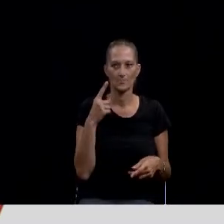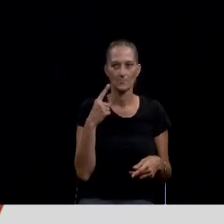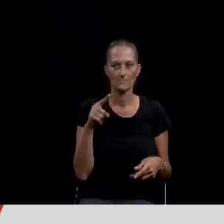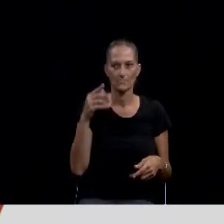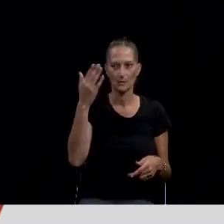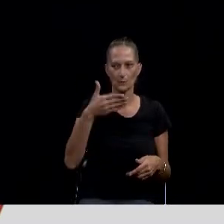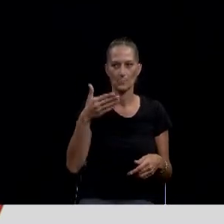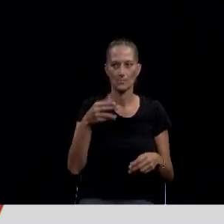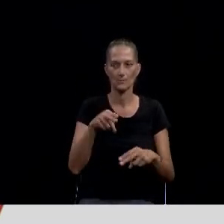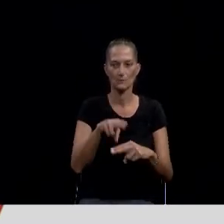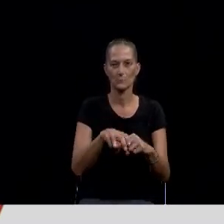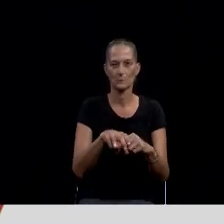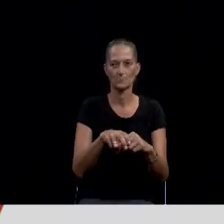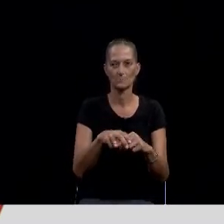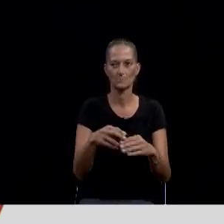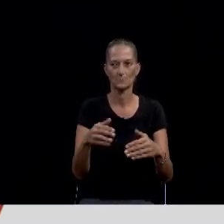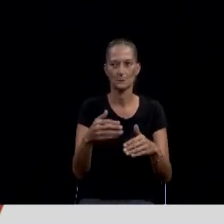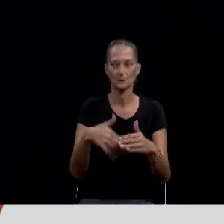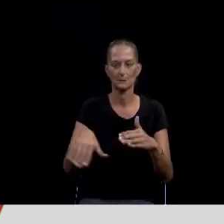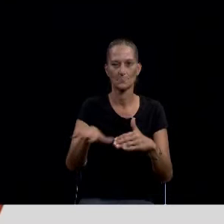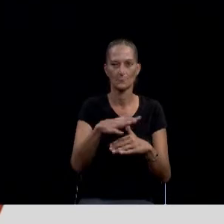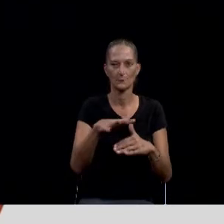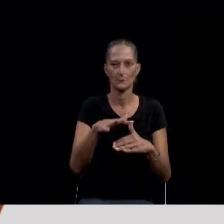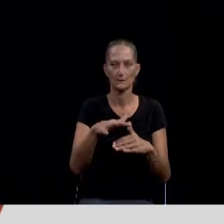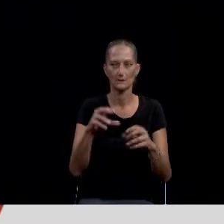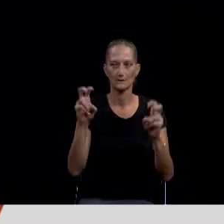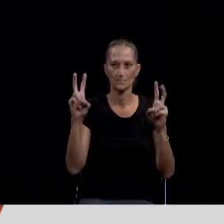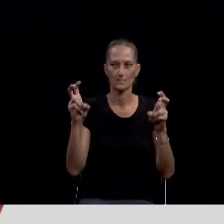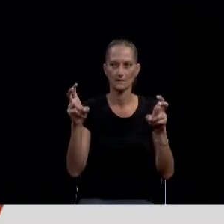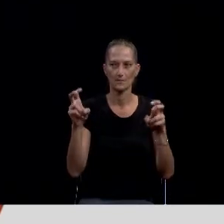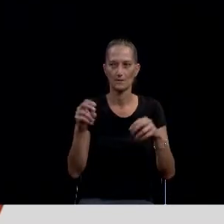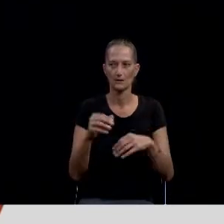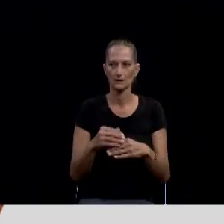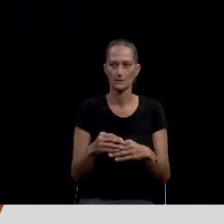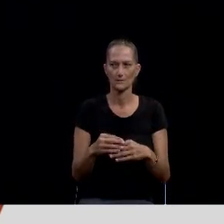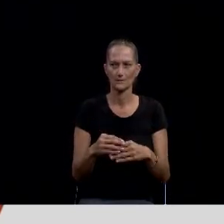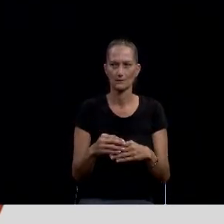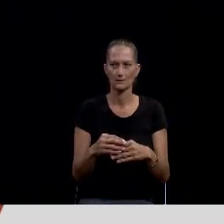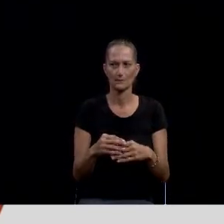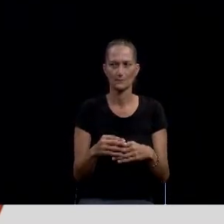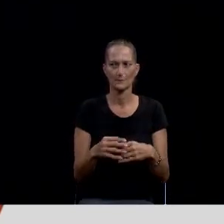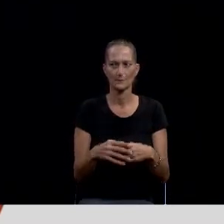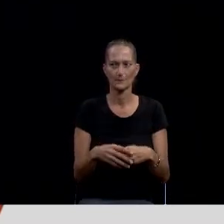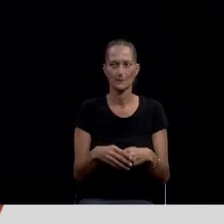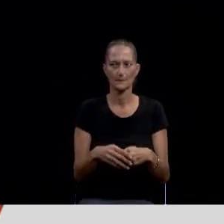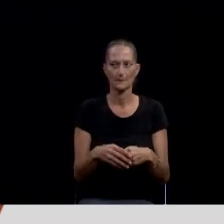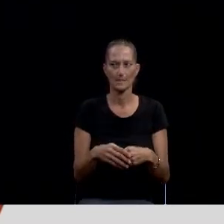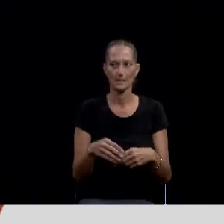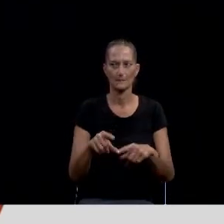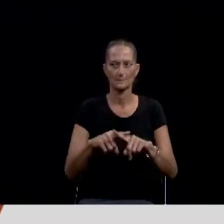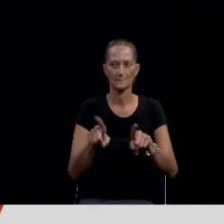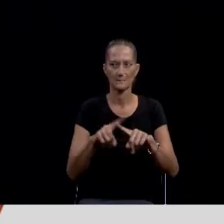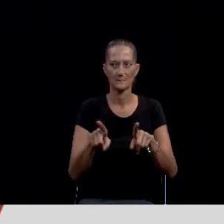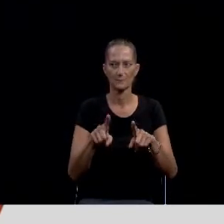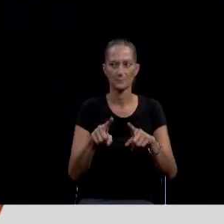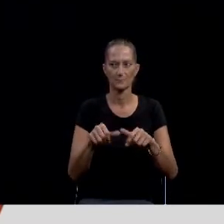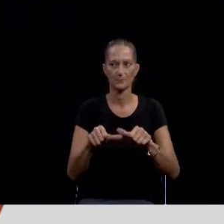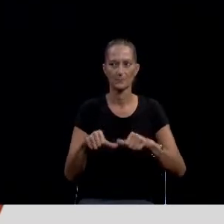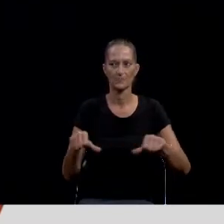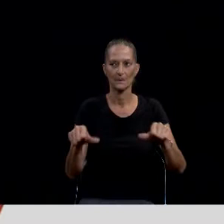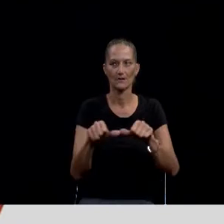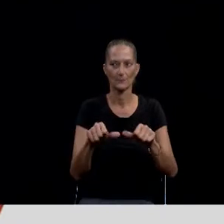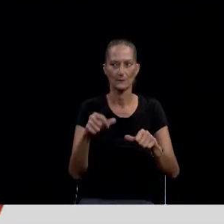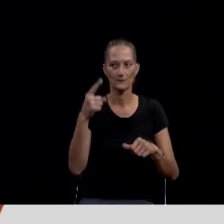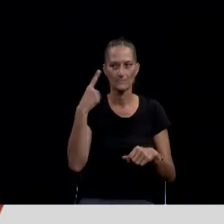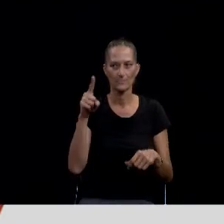porch type seating areas and a permanent plaza, but a specially designed street that can be closed and turned into an extended festival